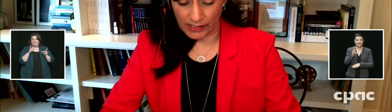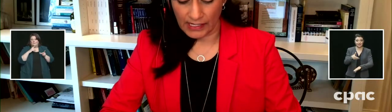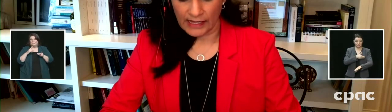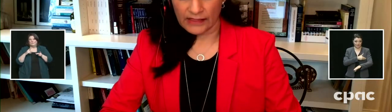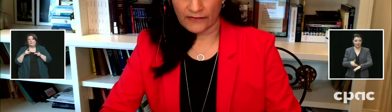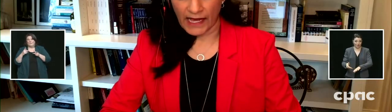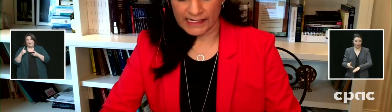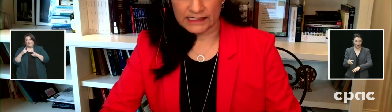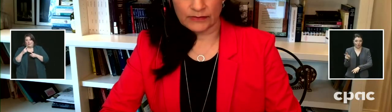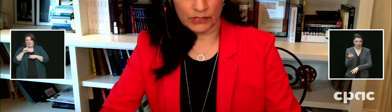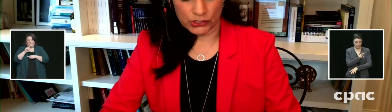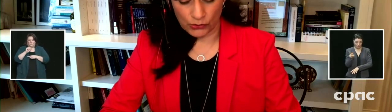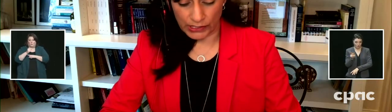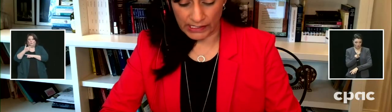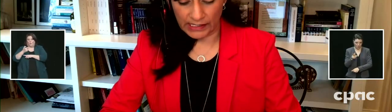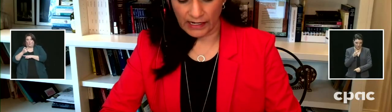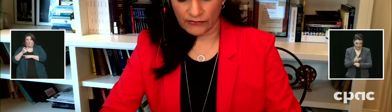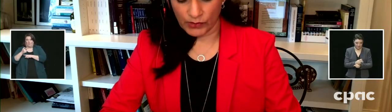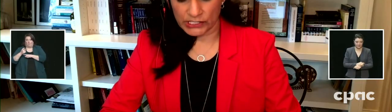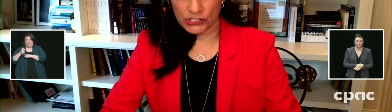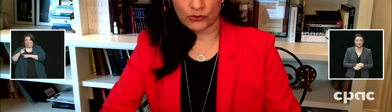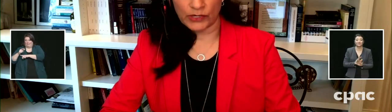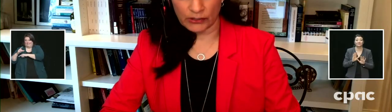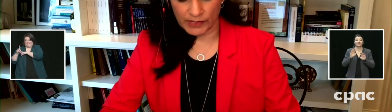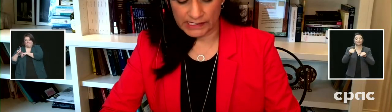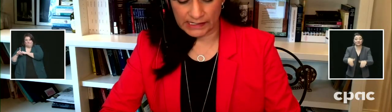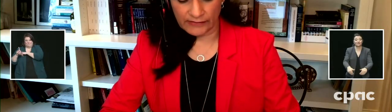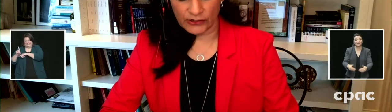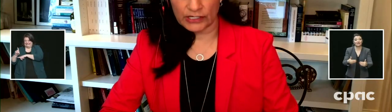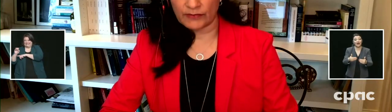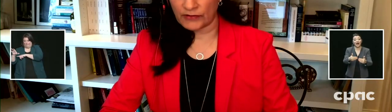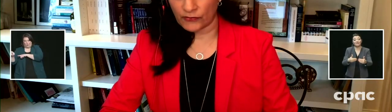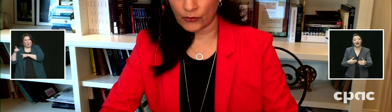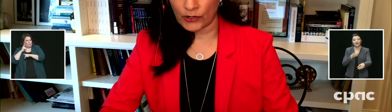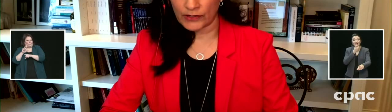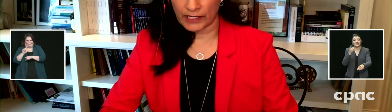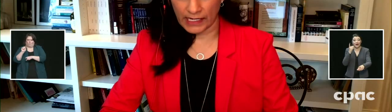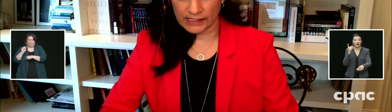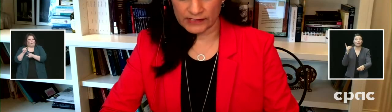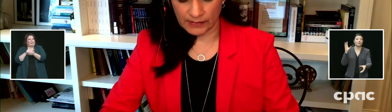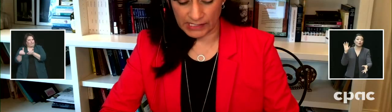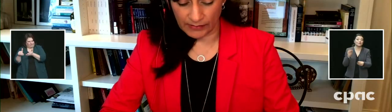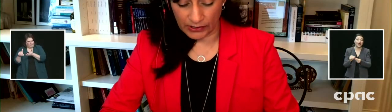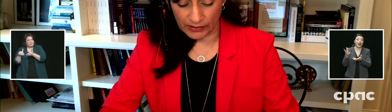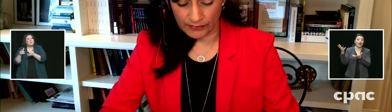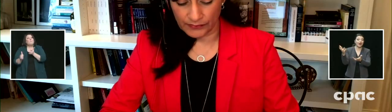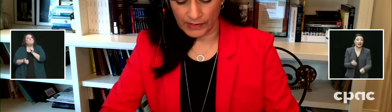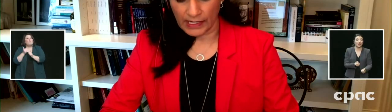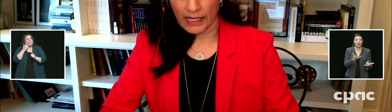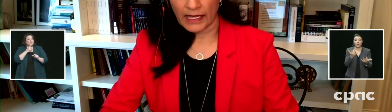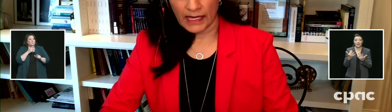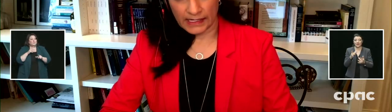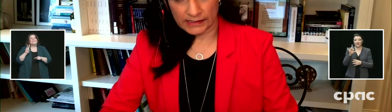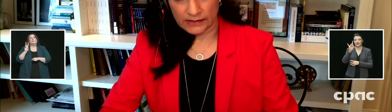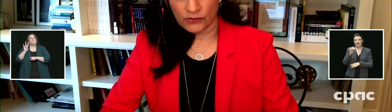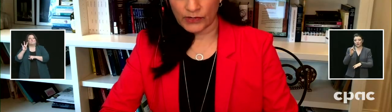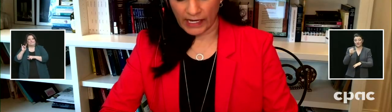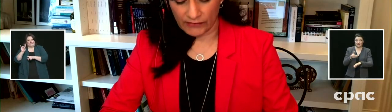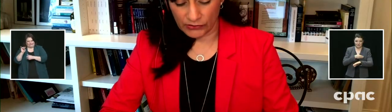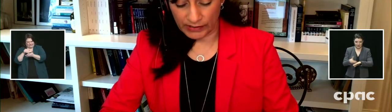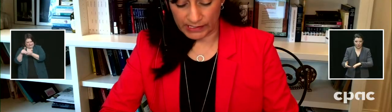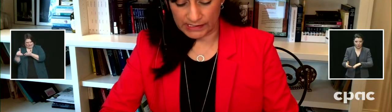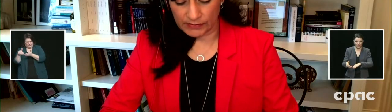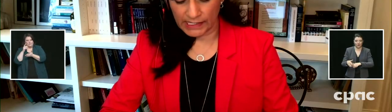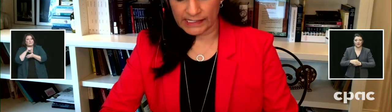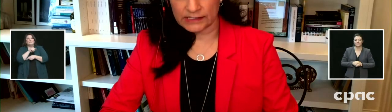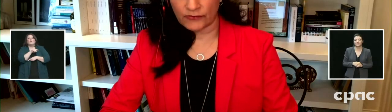year, the vast majority of which will be delivered before the end of September. And we